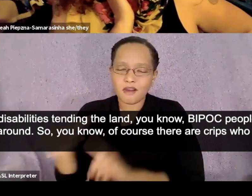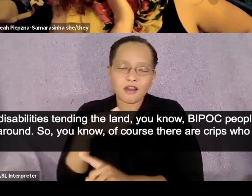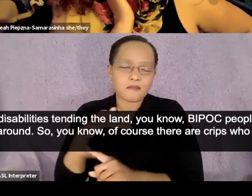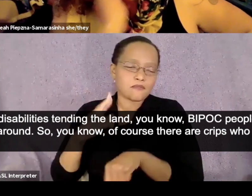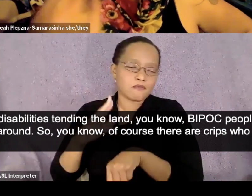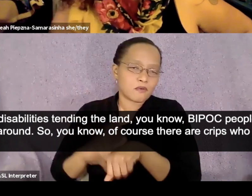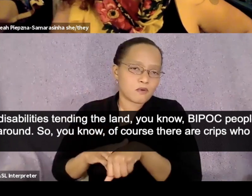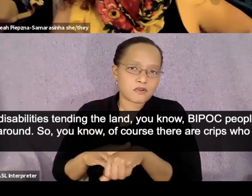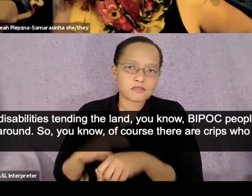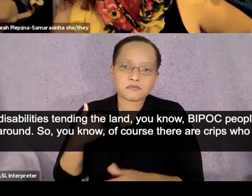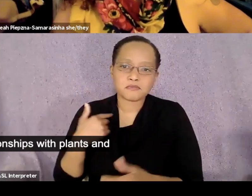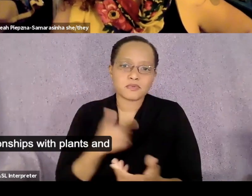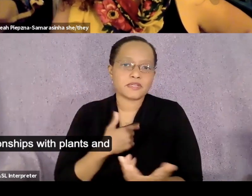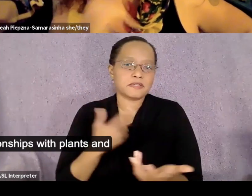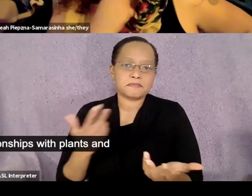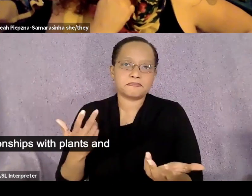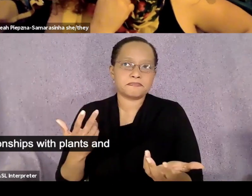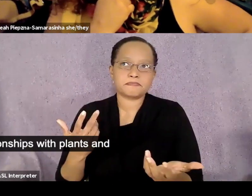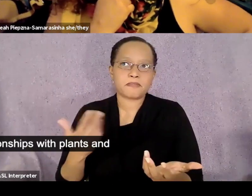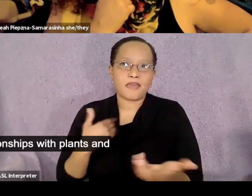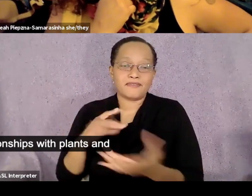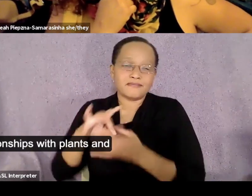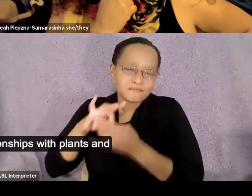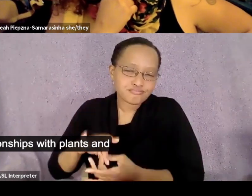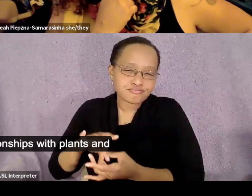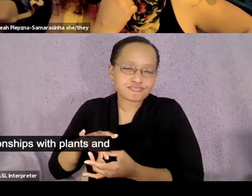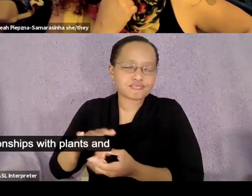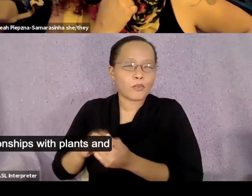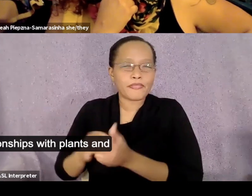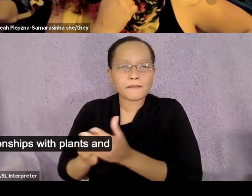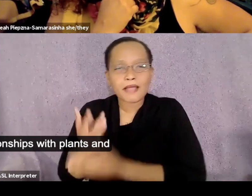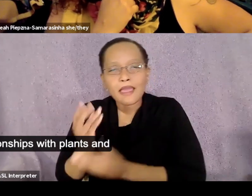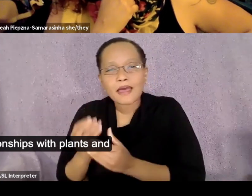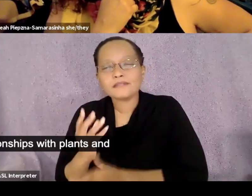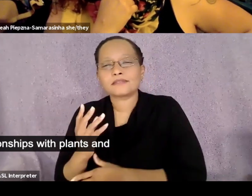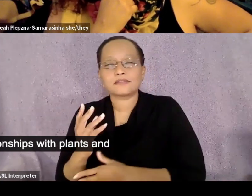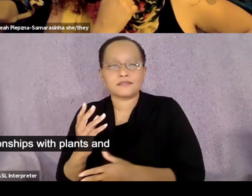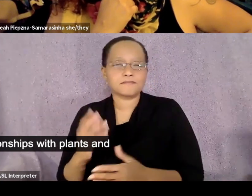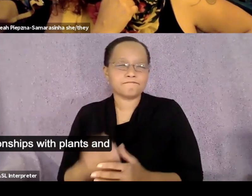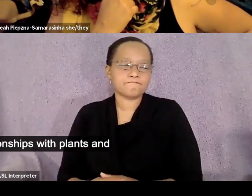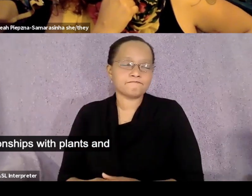have deep relationships with plants and um,